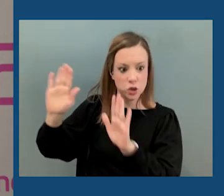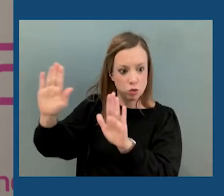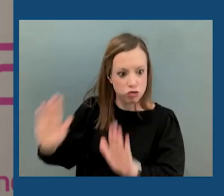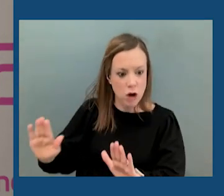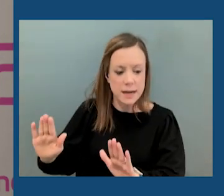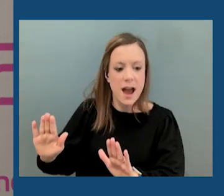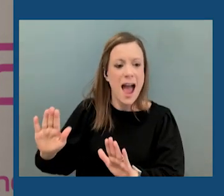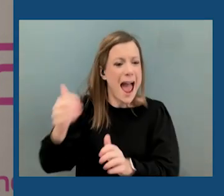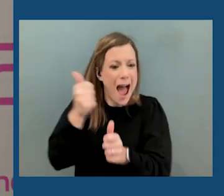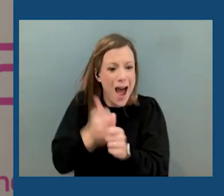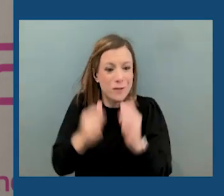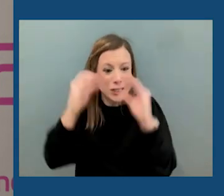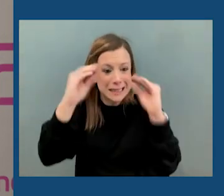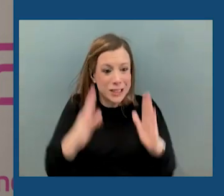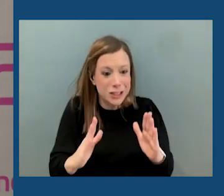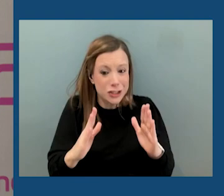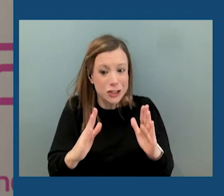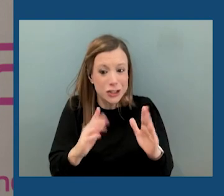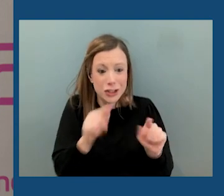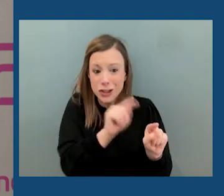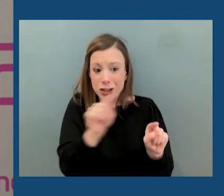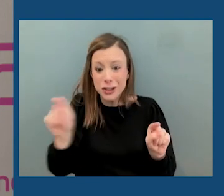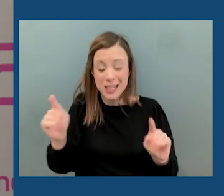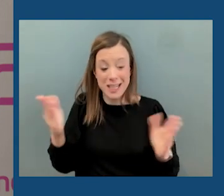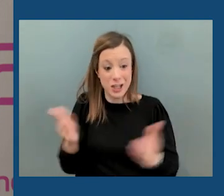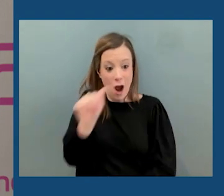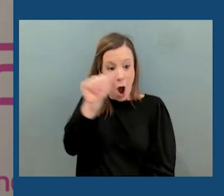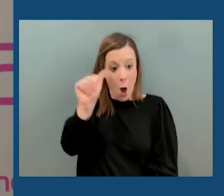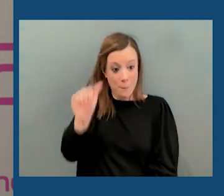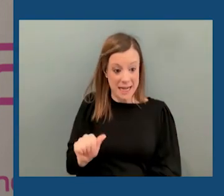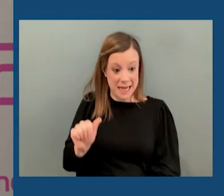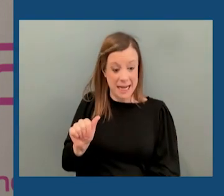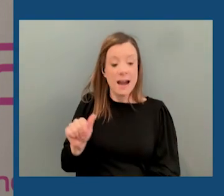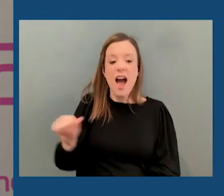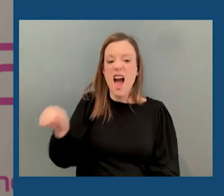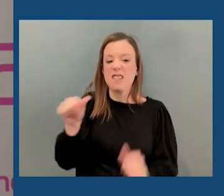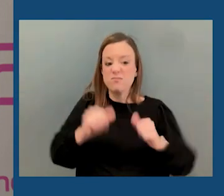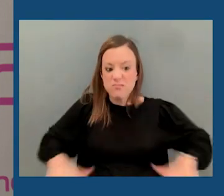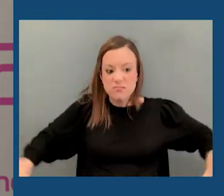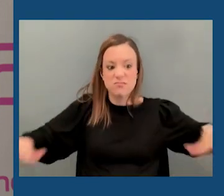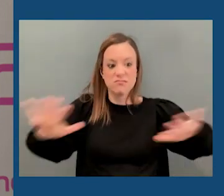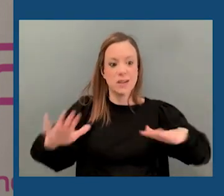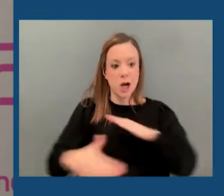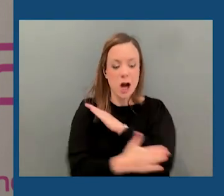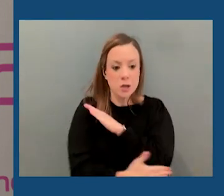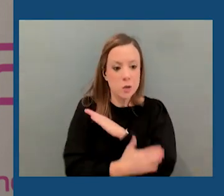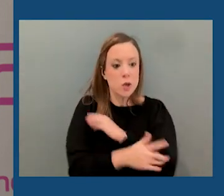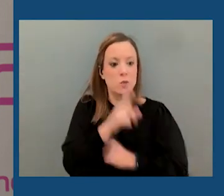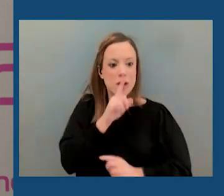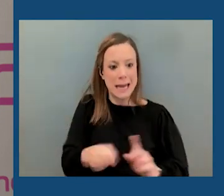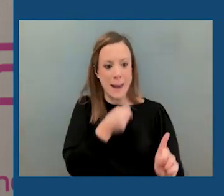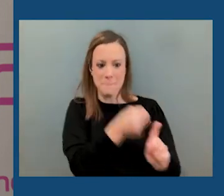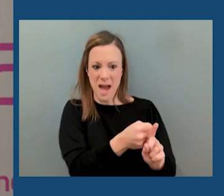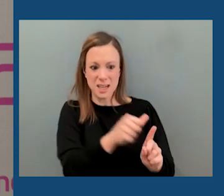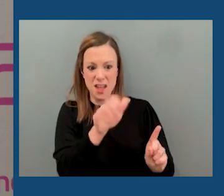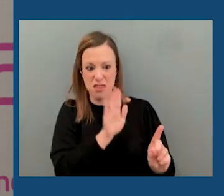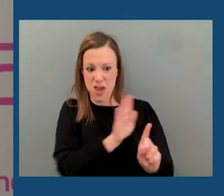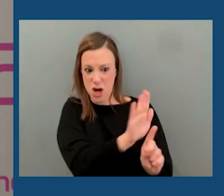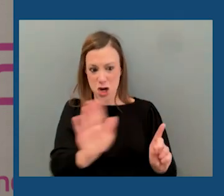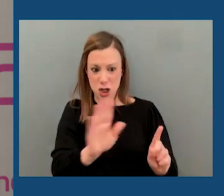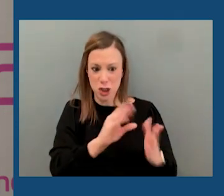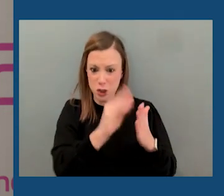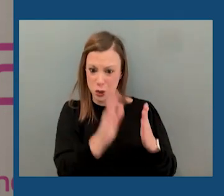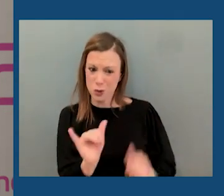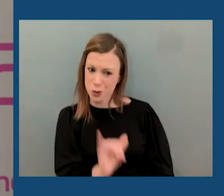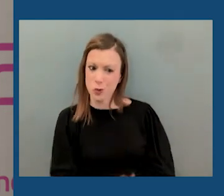educator here today in Albany and across the country has impacted students in this very way.